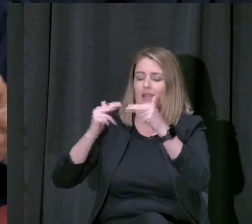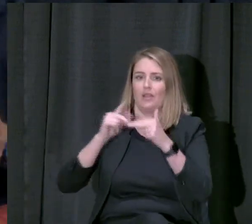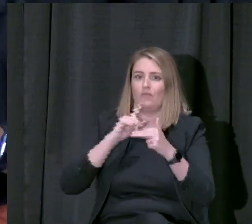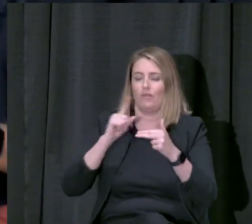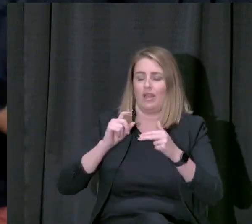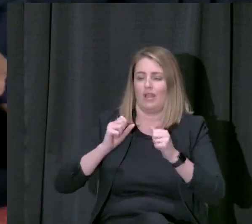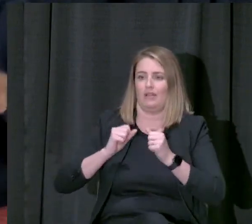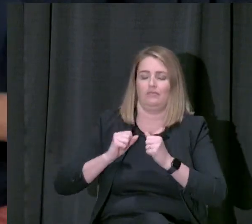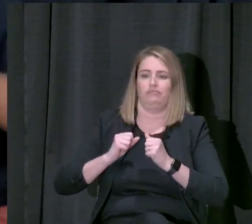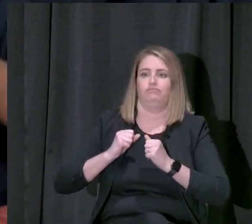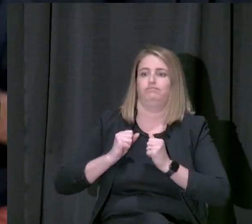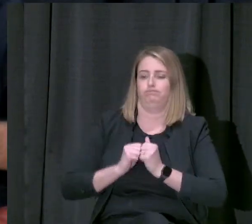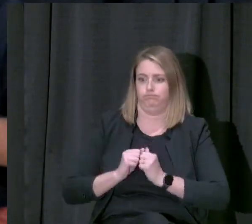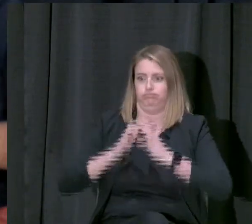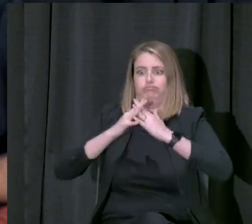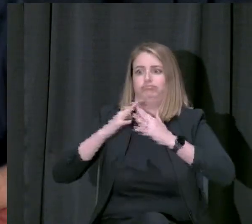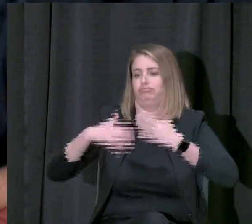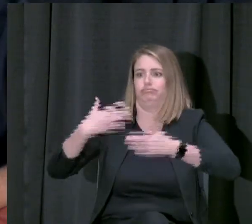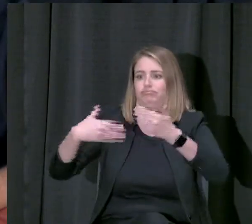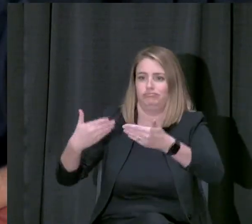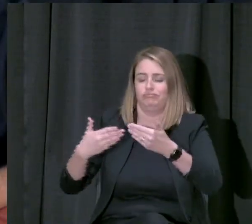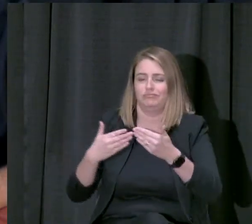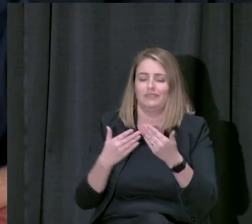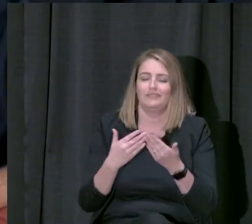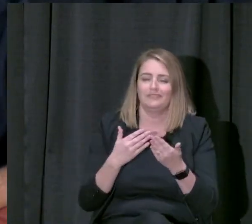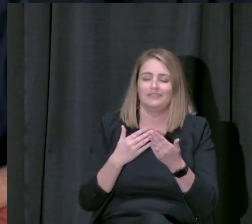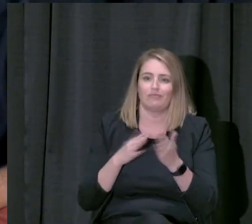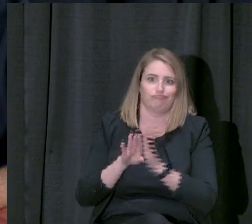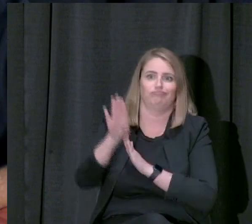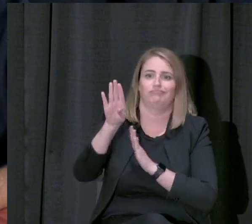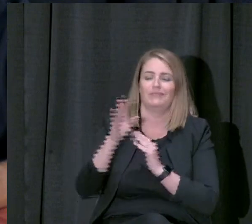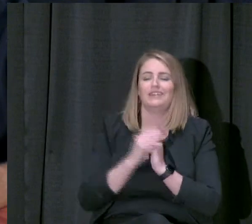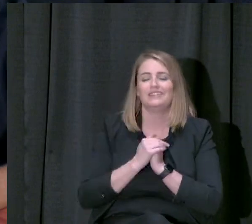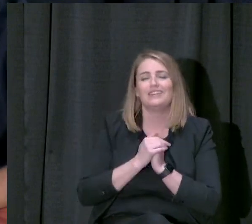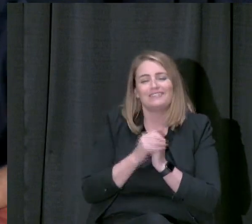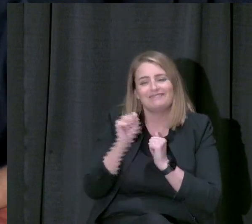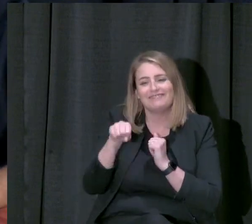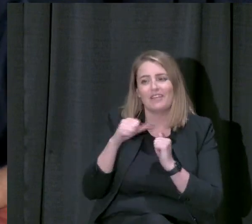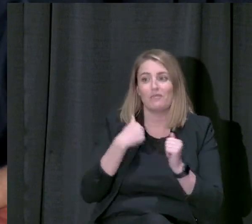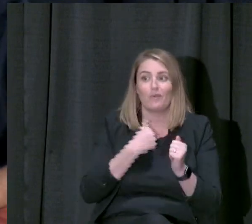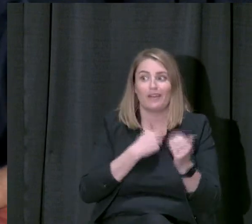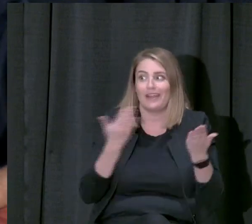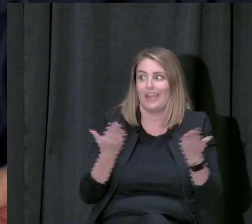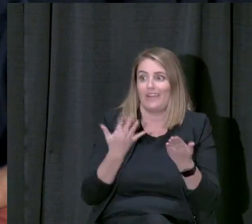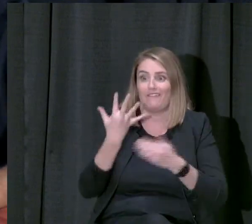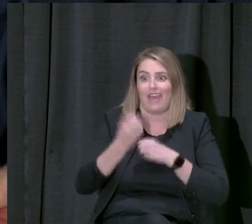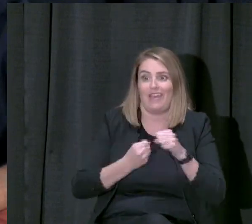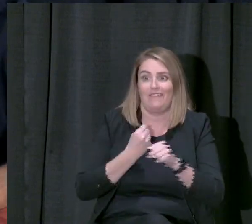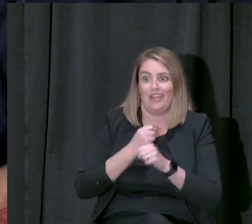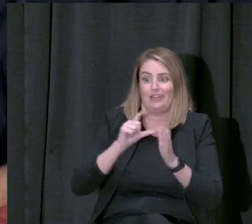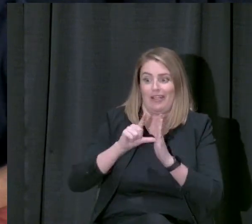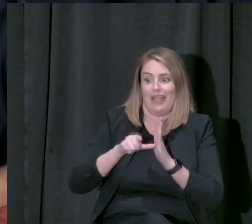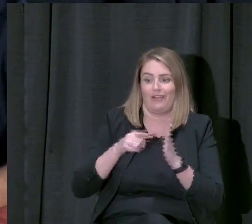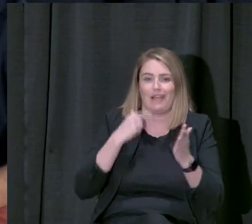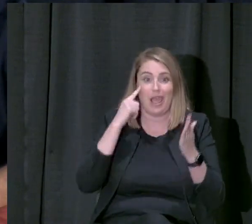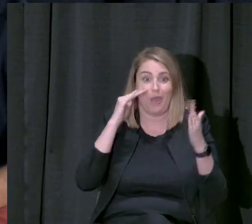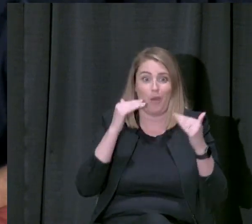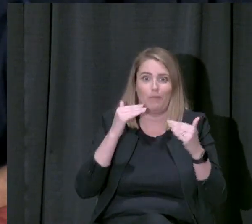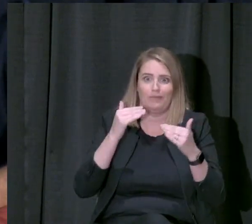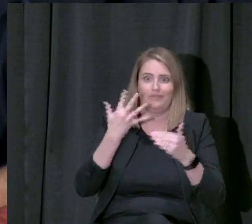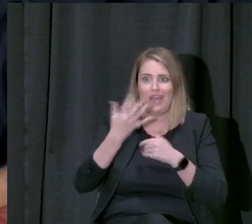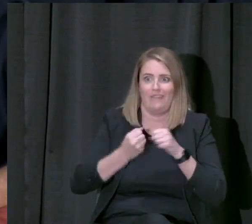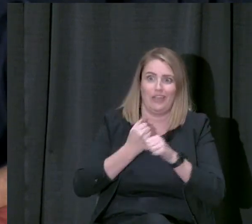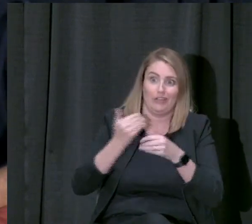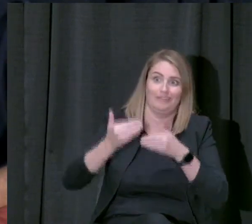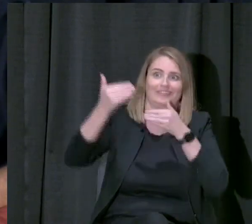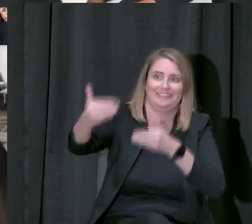fire. Actually, got a lot of momentum, and yeah, we're here 5 years later, and I hope we're here another 5 years down the line.